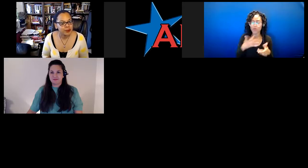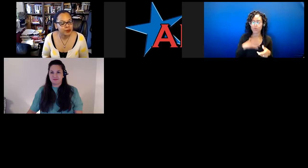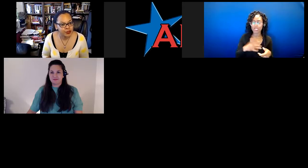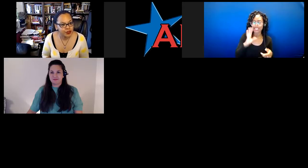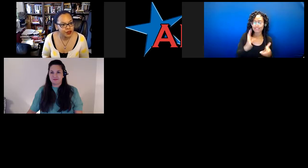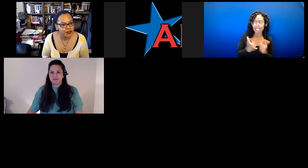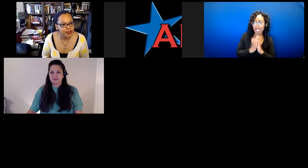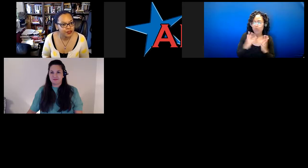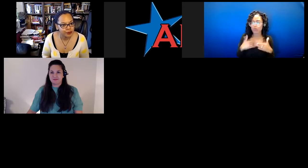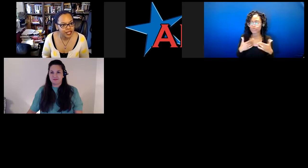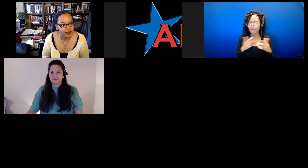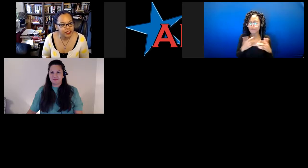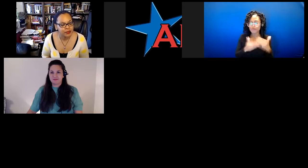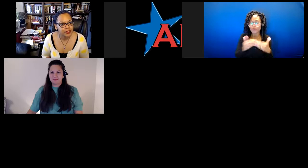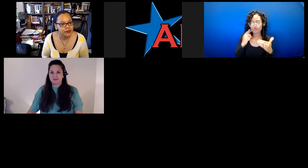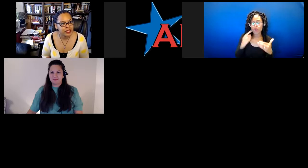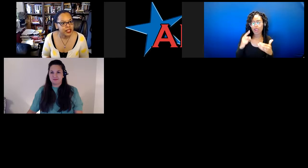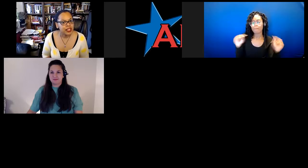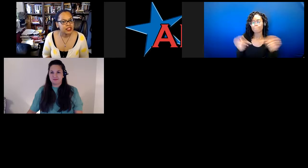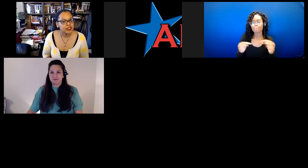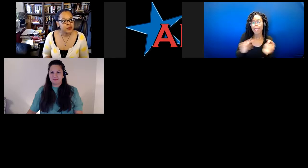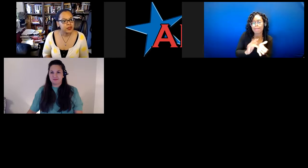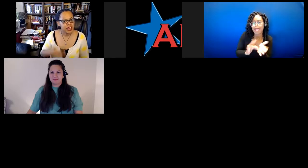is the protocol for pain management?